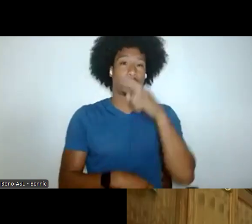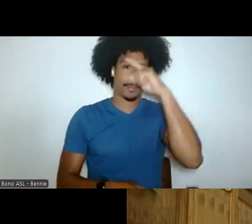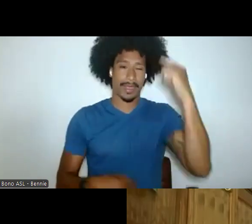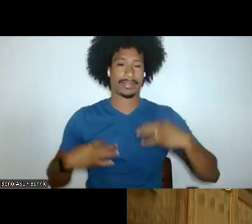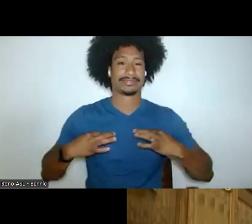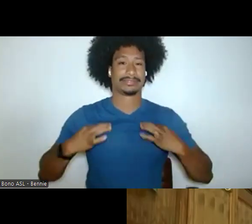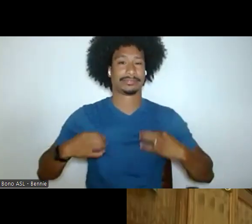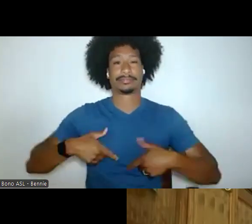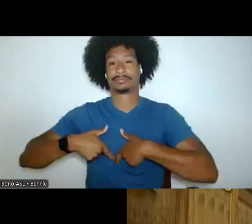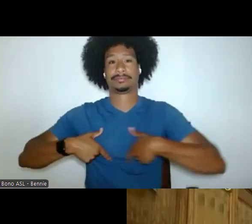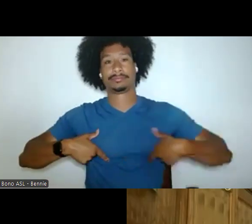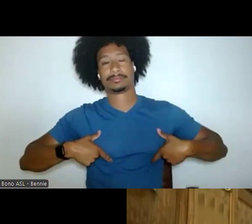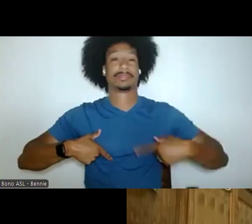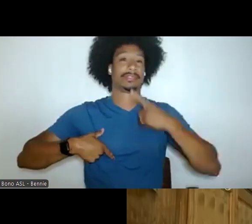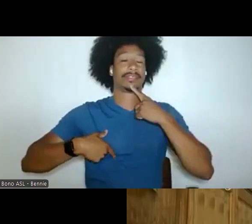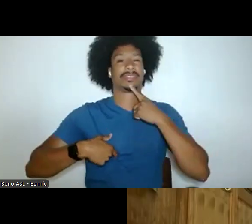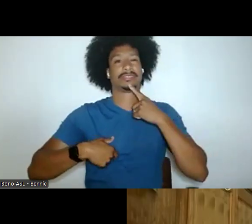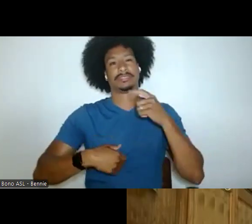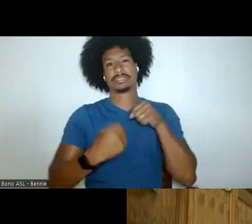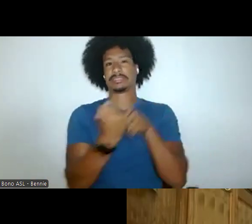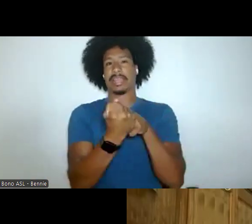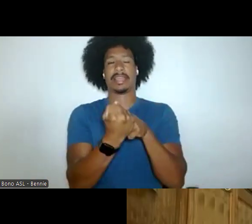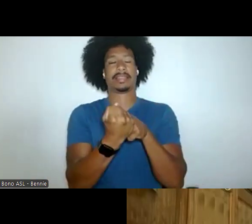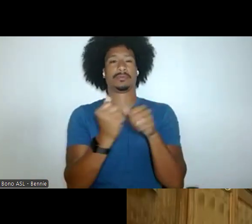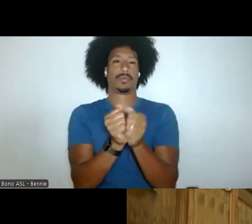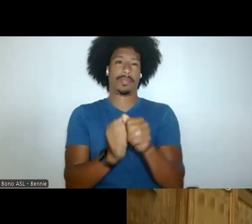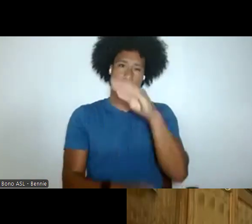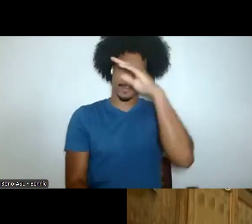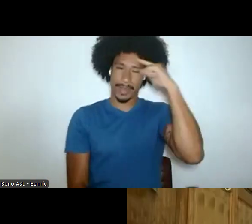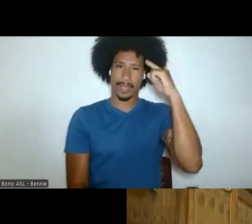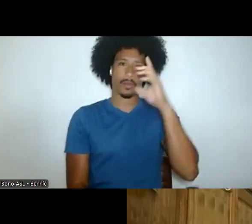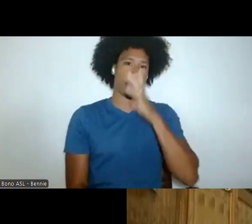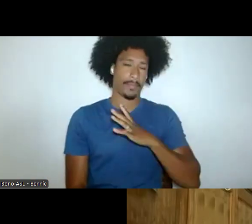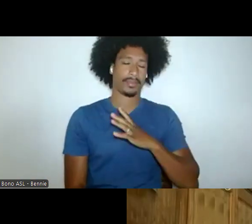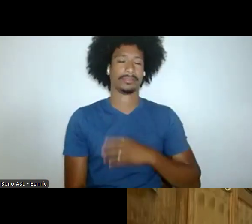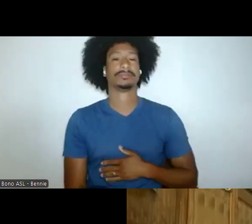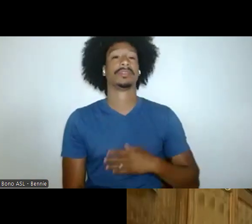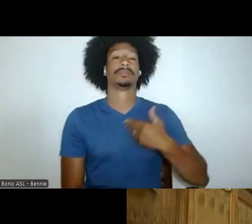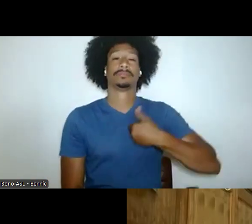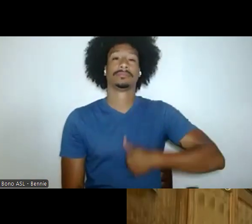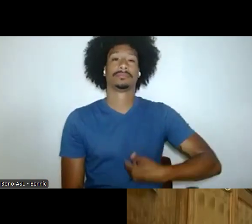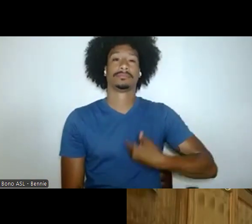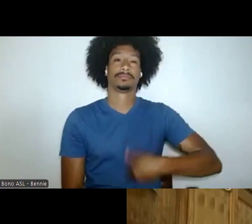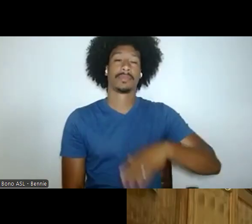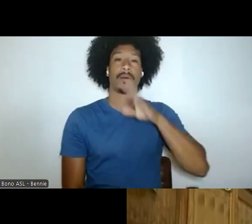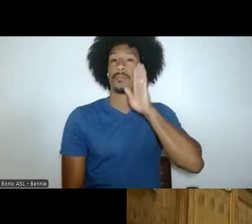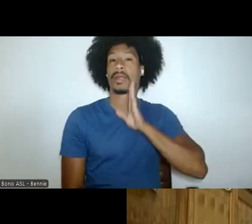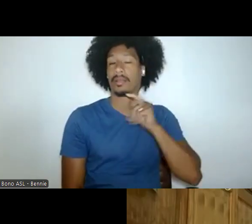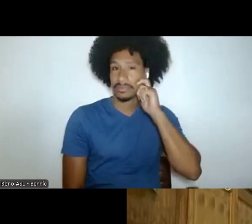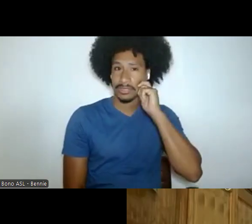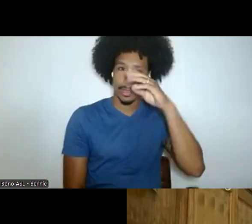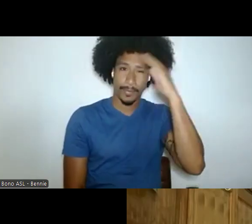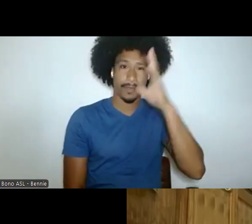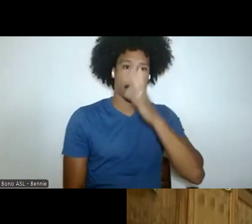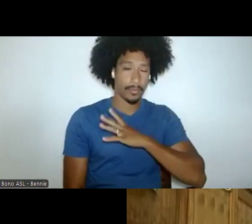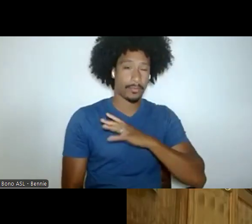that says Stand with Black Women. I am a brown-skinned Black woman with natural